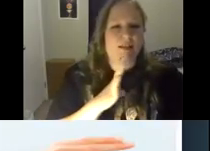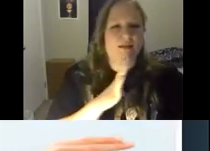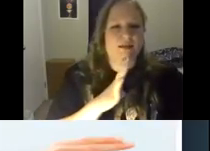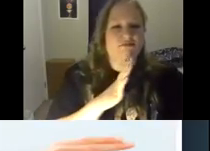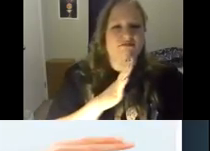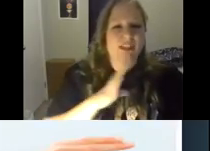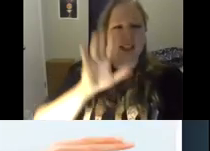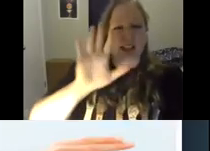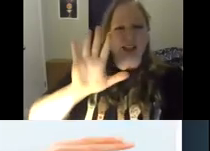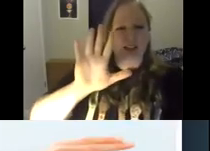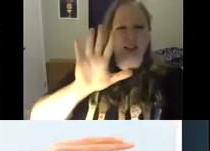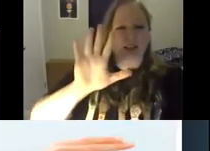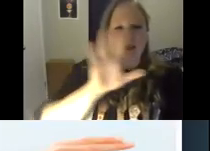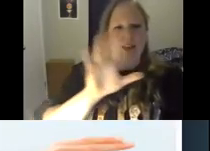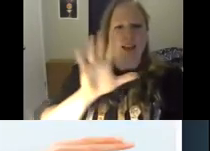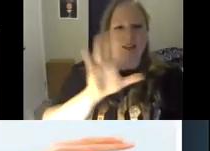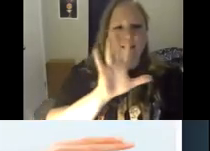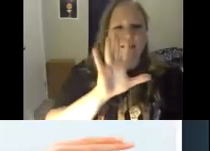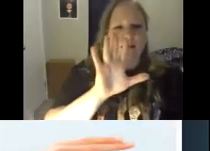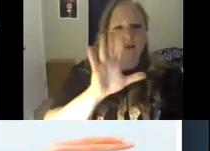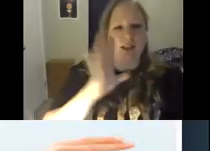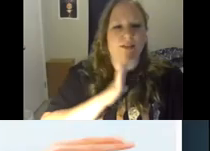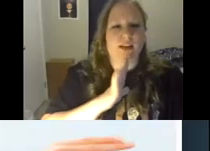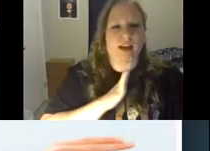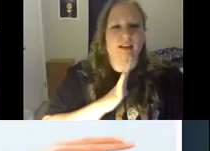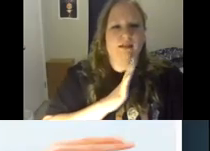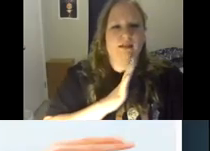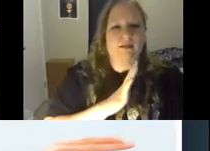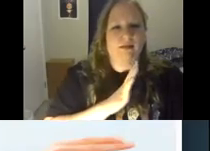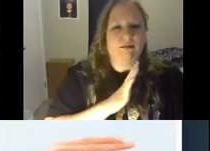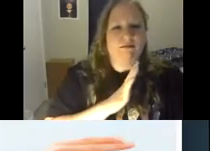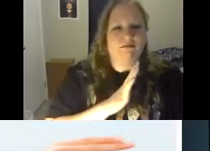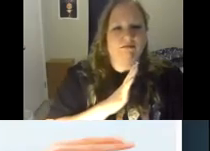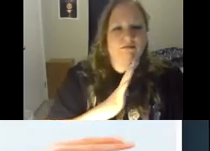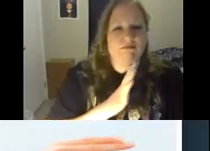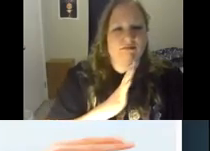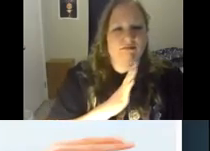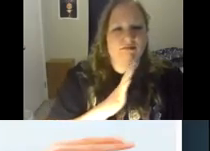Fine. It's like this, like fine.